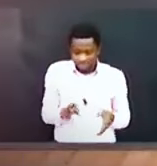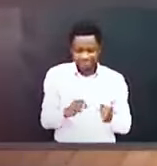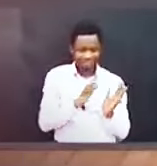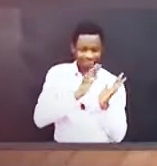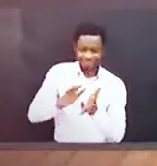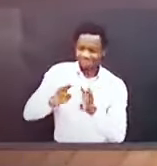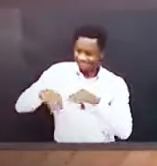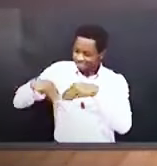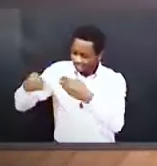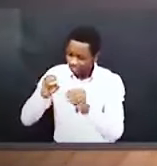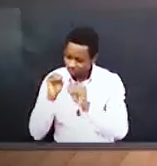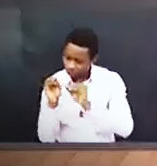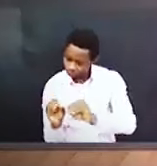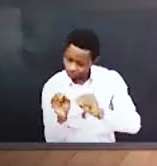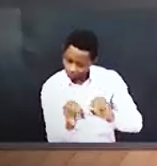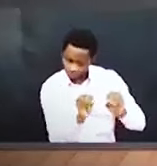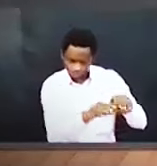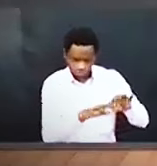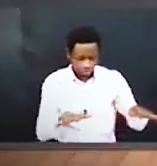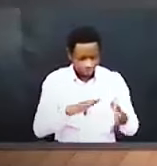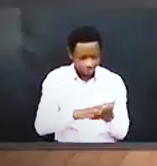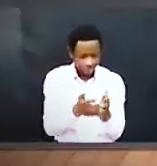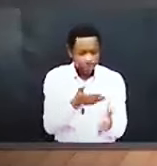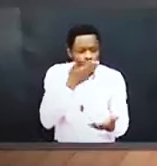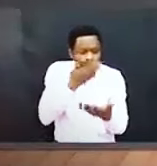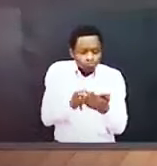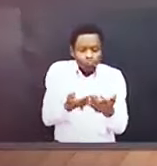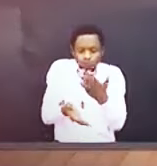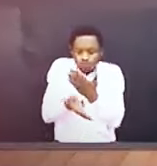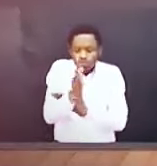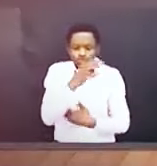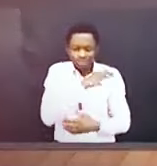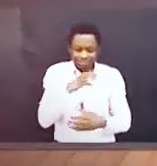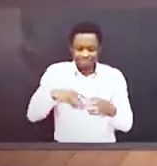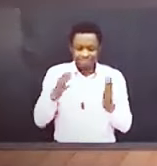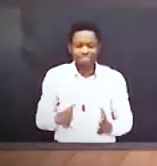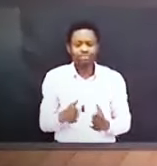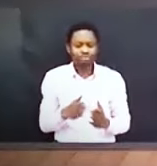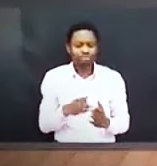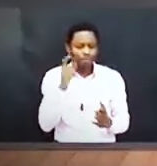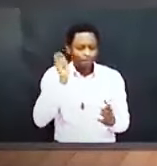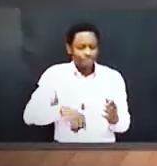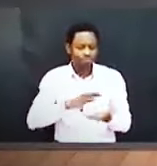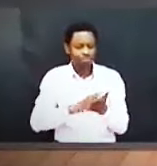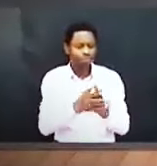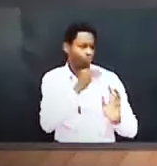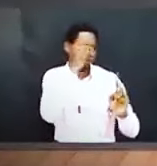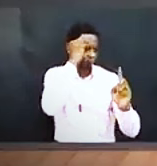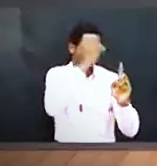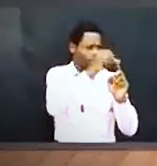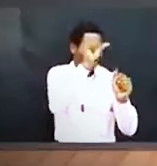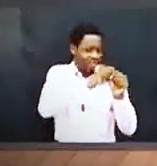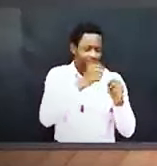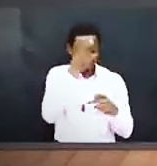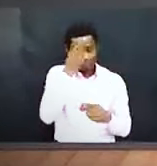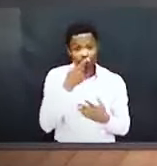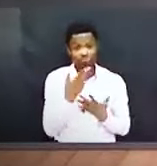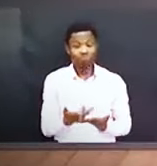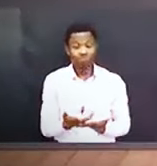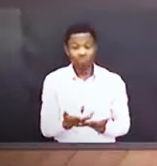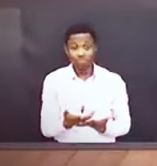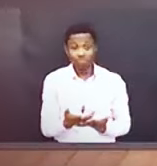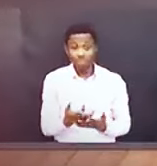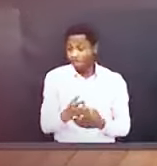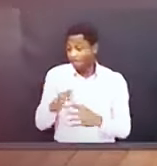our ultimate goal as Christian parents. You may build a house, but have you taught him the fear of